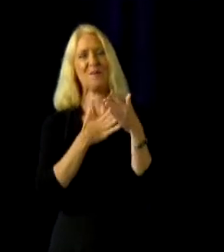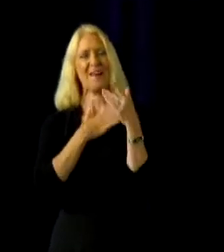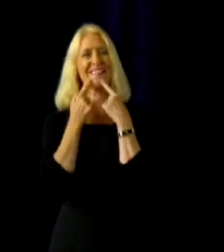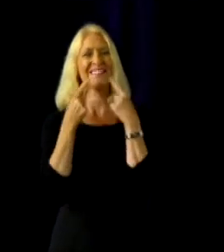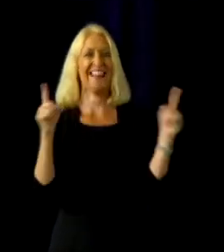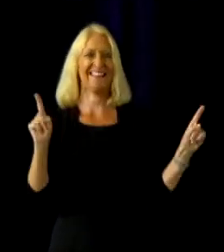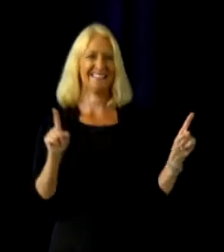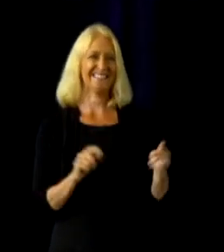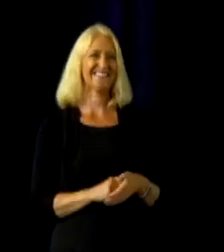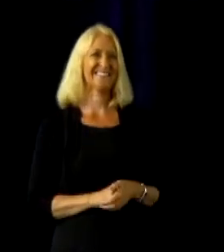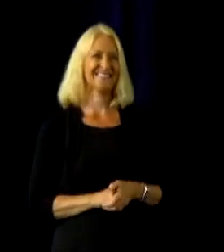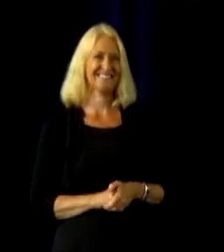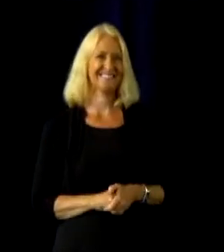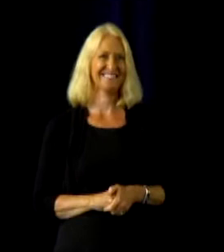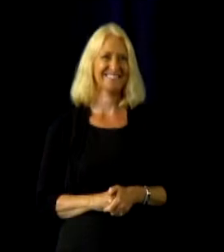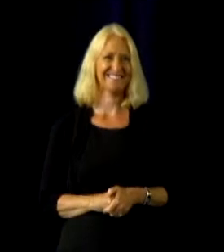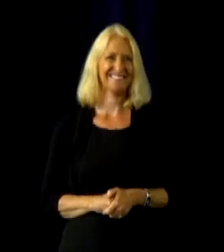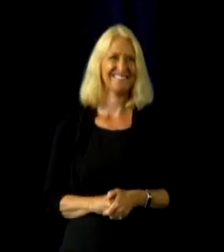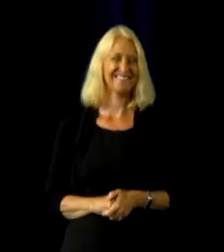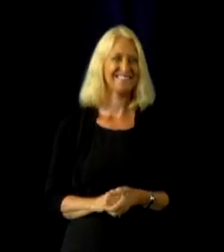Wonderful.